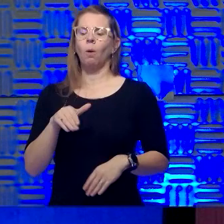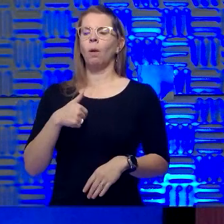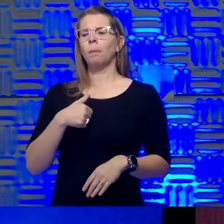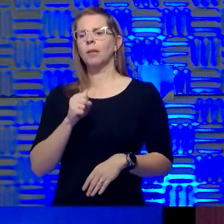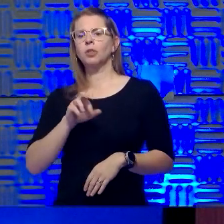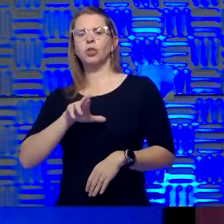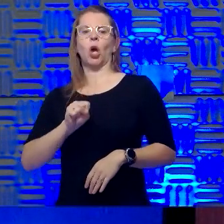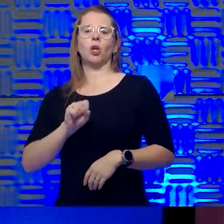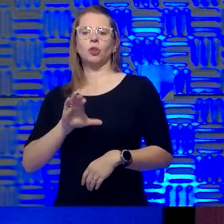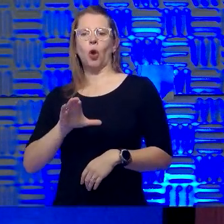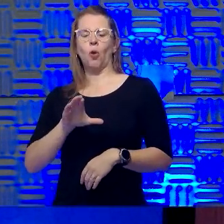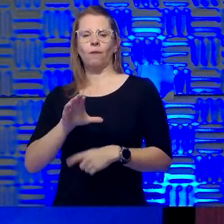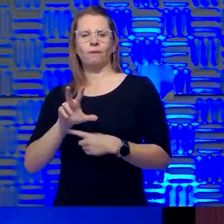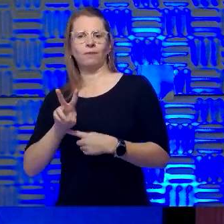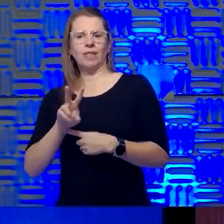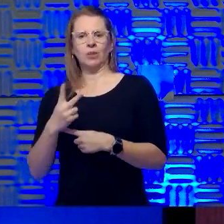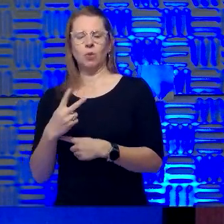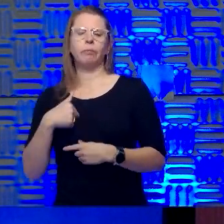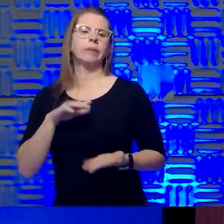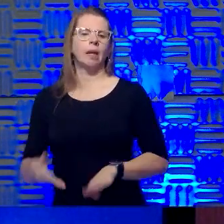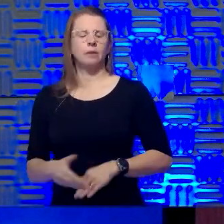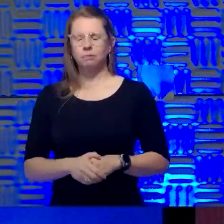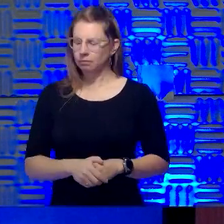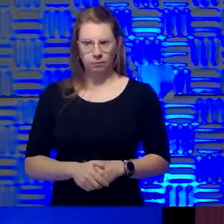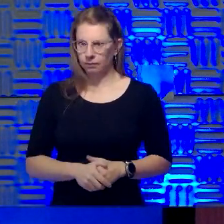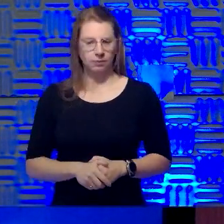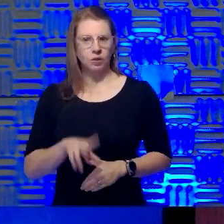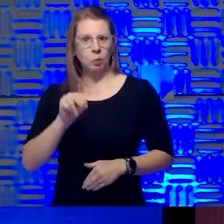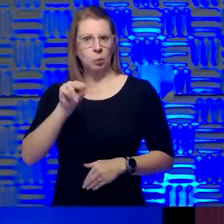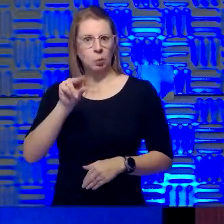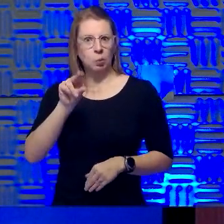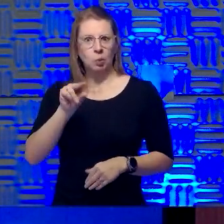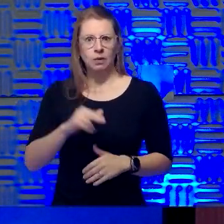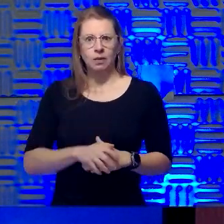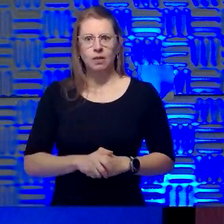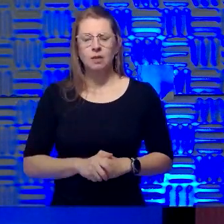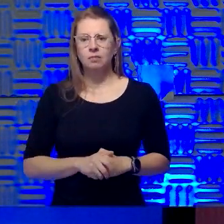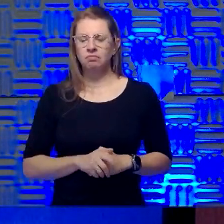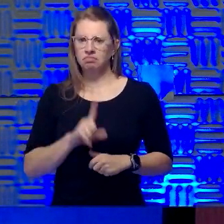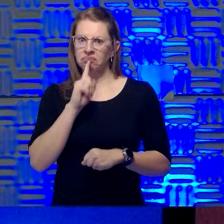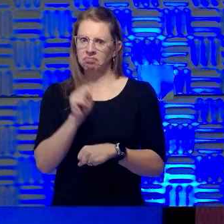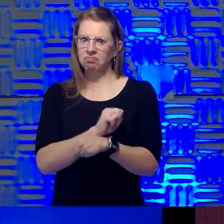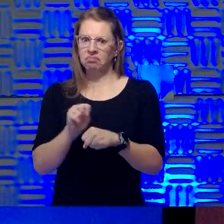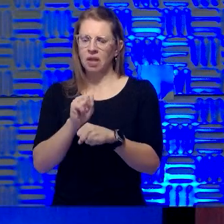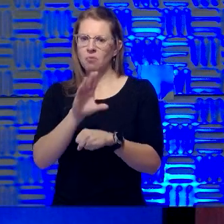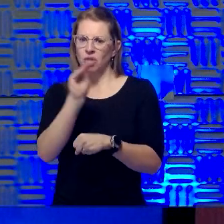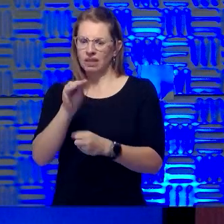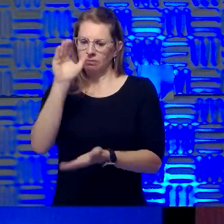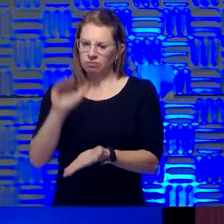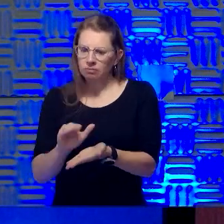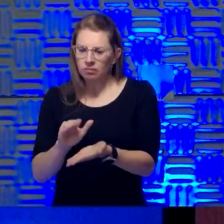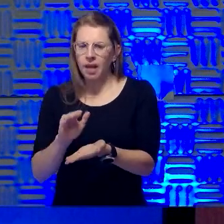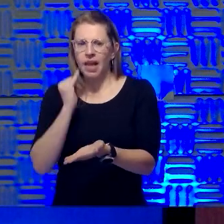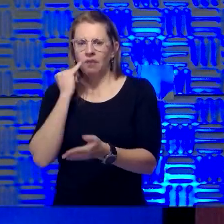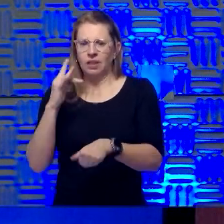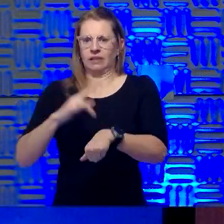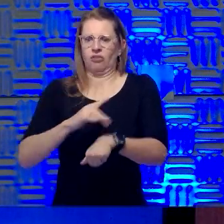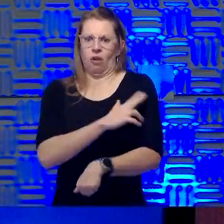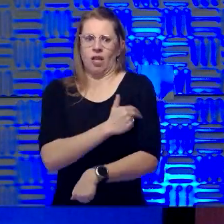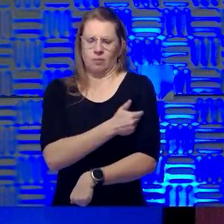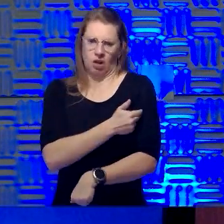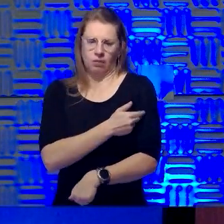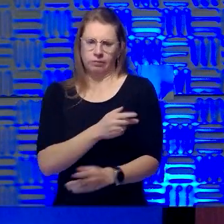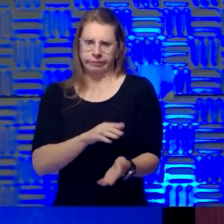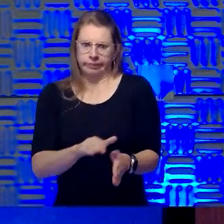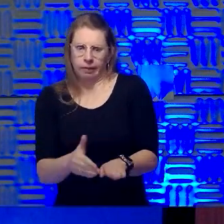SARS-CoV-2, I'm going to die. No, wait a minute. No. That is not the case. Actually, it's still a relatively low percentage of people who come into the hospital, and then